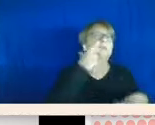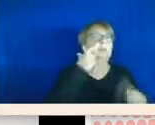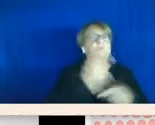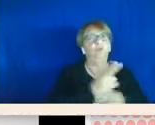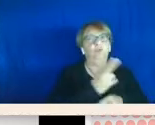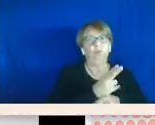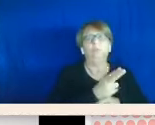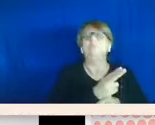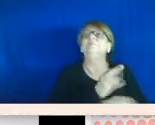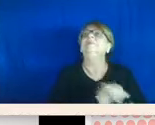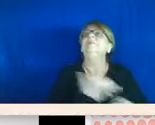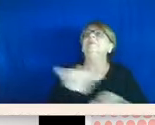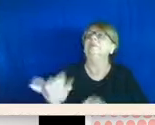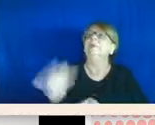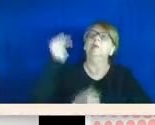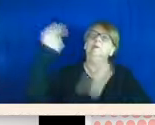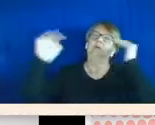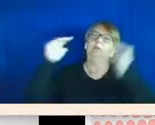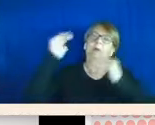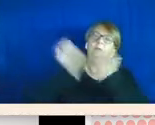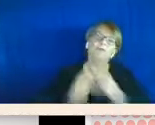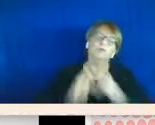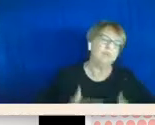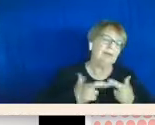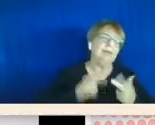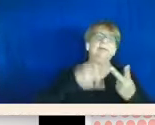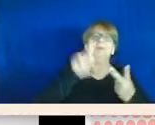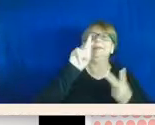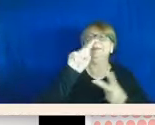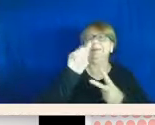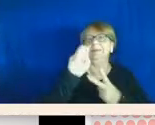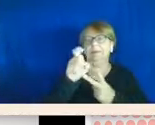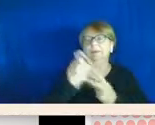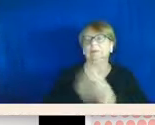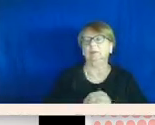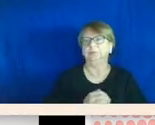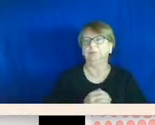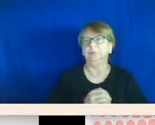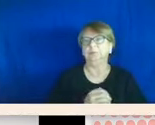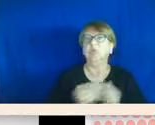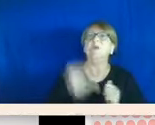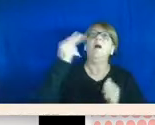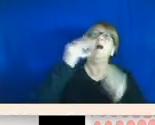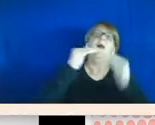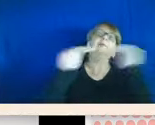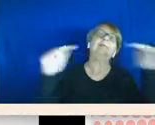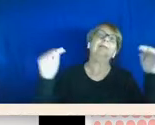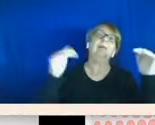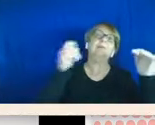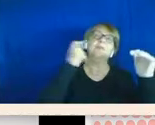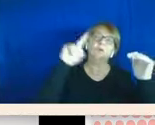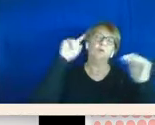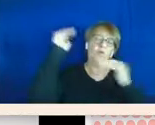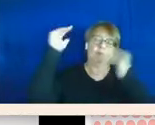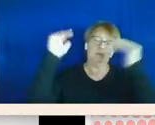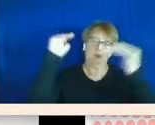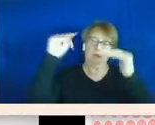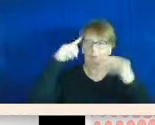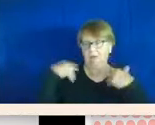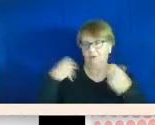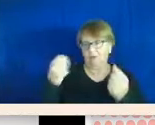as adult with residential and detoxification. The highest level for adults' mental health is the state